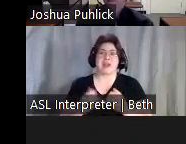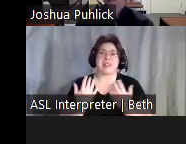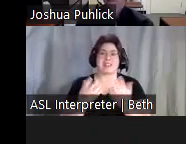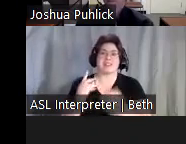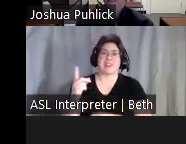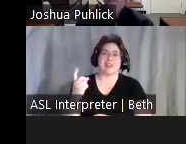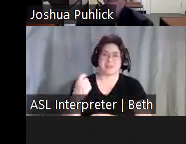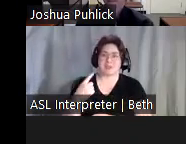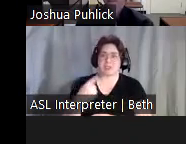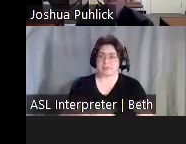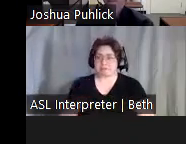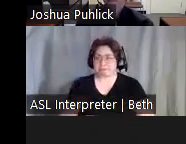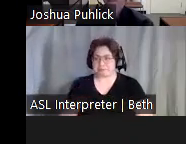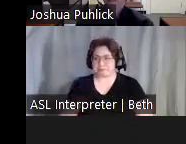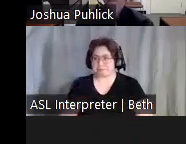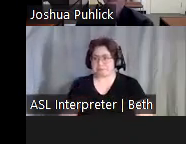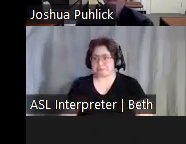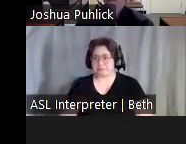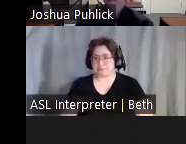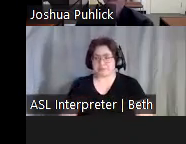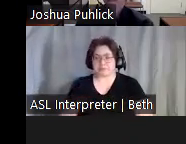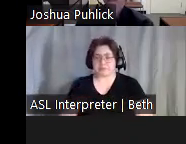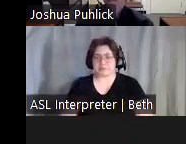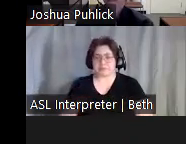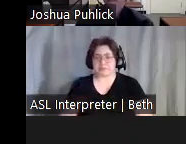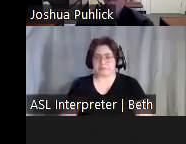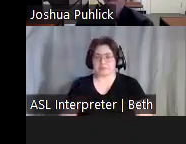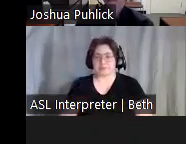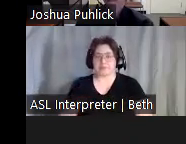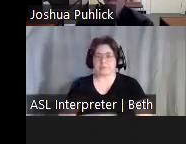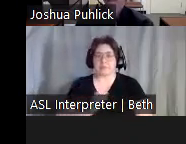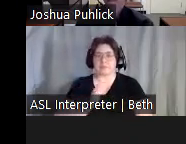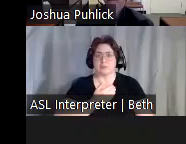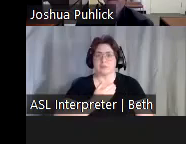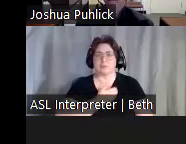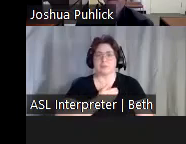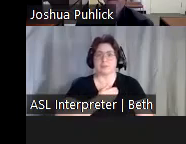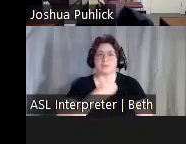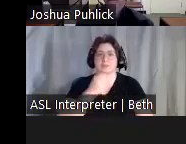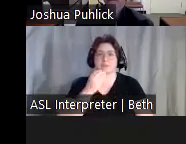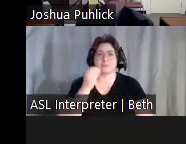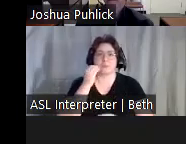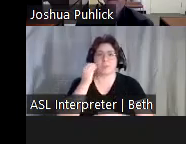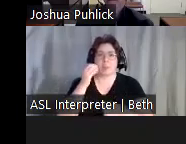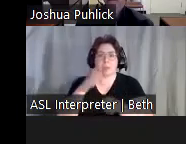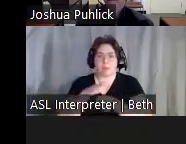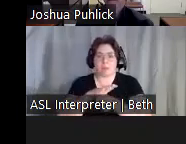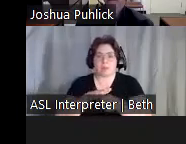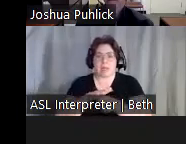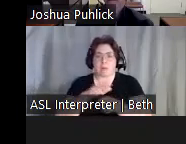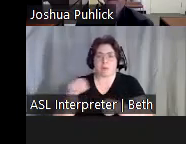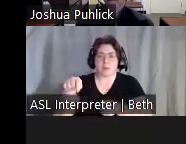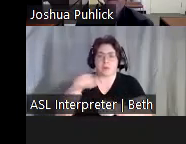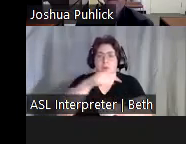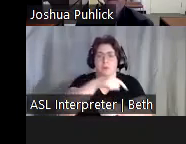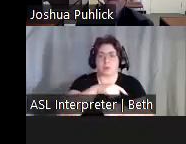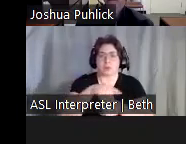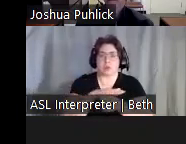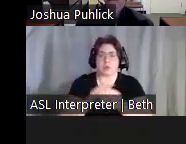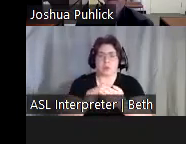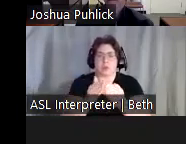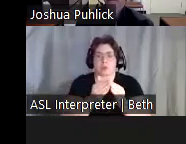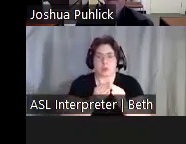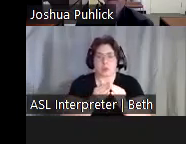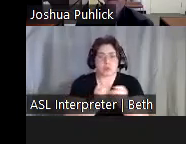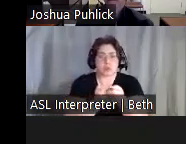is, are neighbors and local communities supportive of prescribed fire, or has there been pushback to using